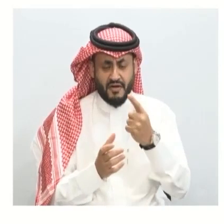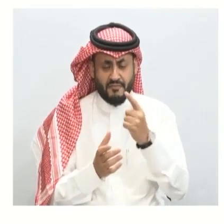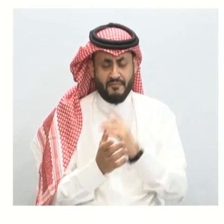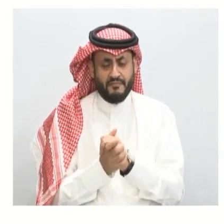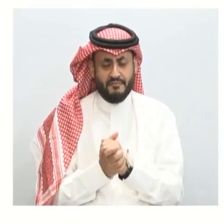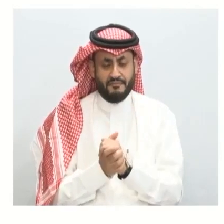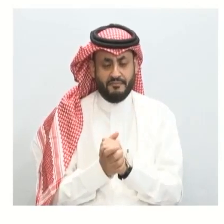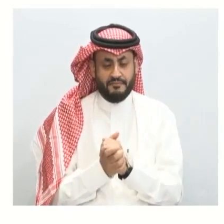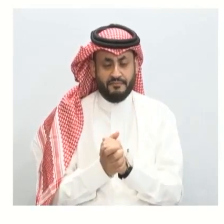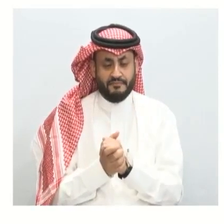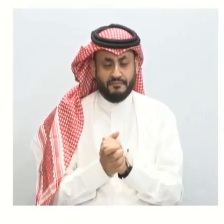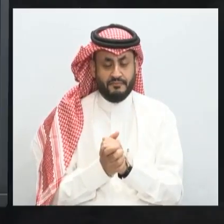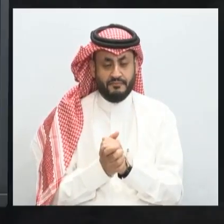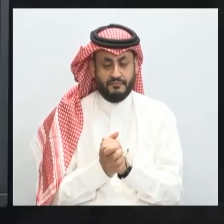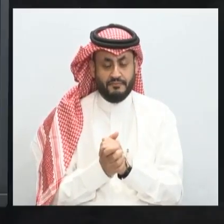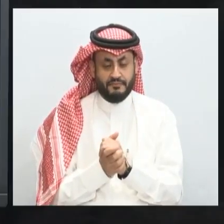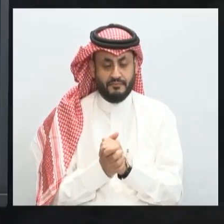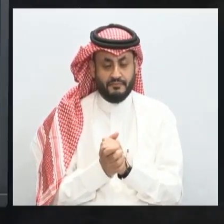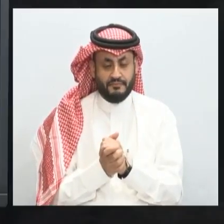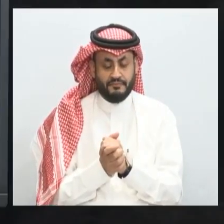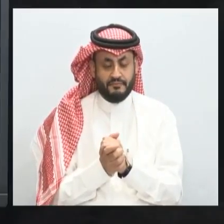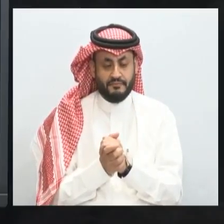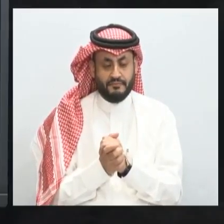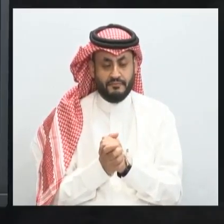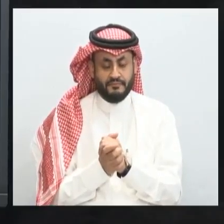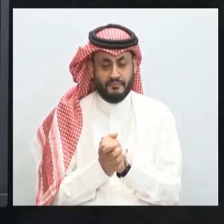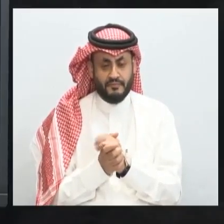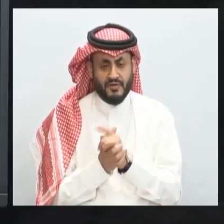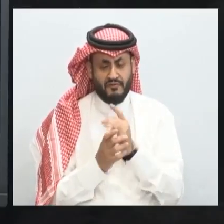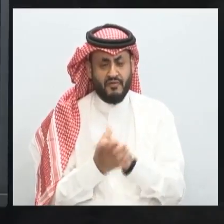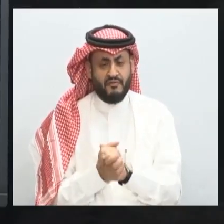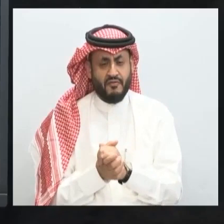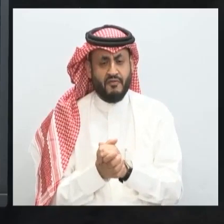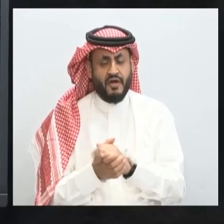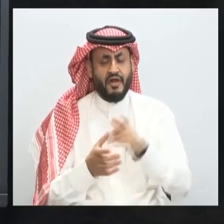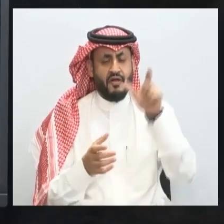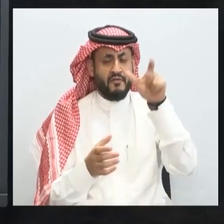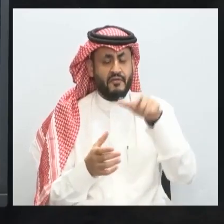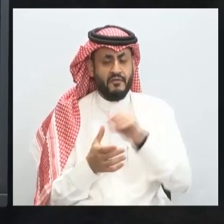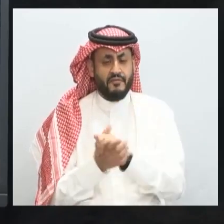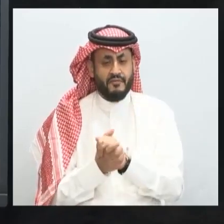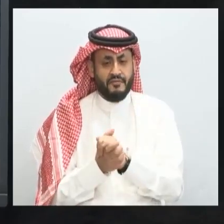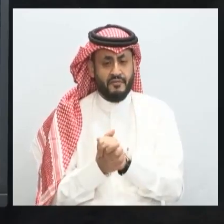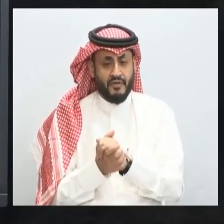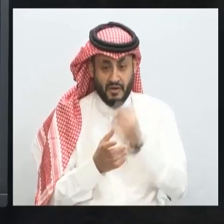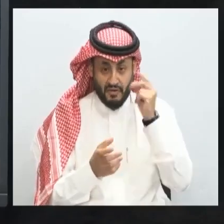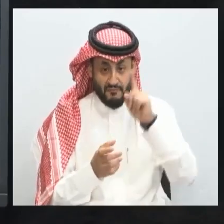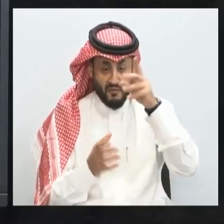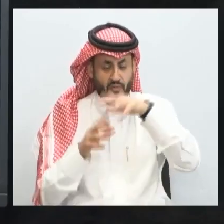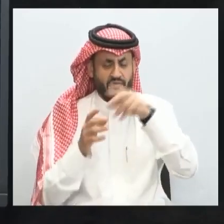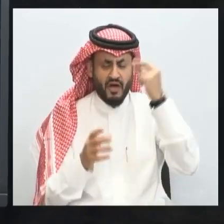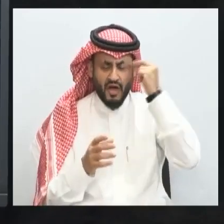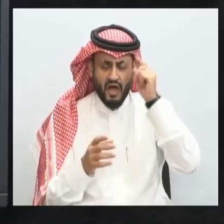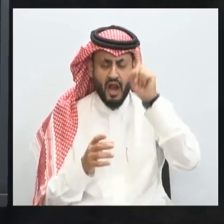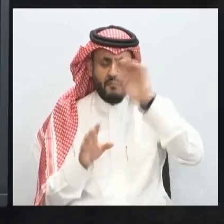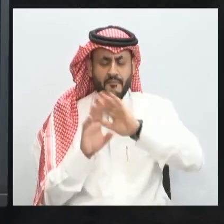civilization. Now, aliens here, they are the creatures, and this is something that only Allah subhanahu wa ta'ala knows about, that if